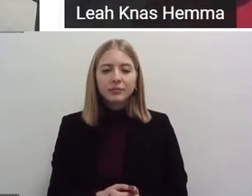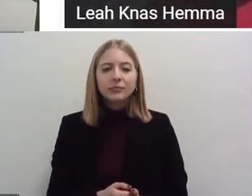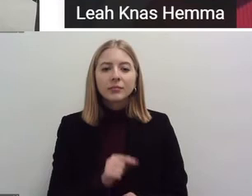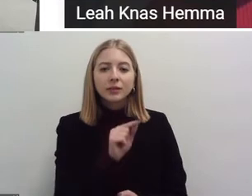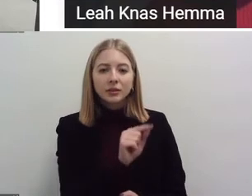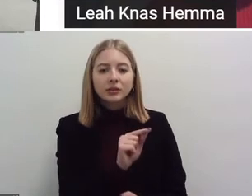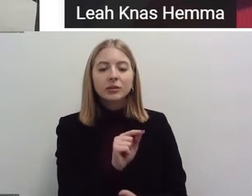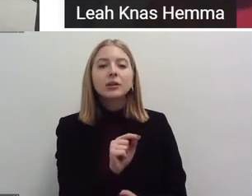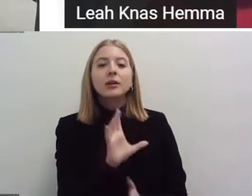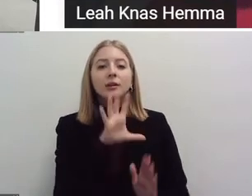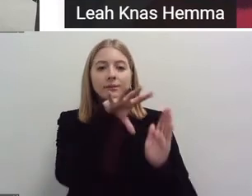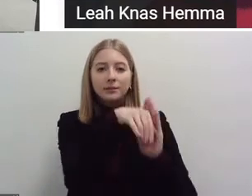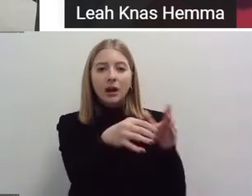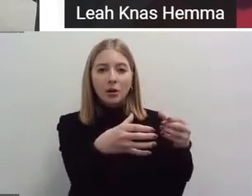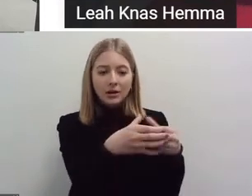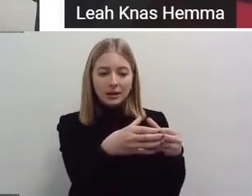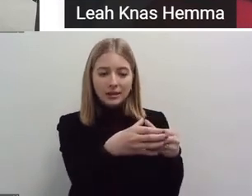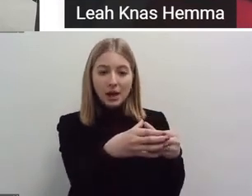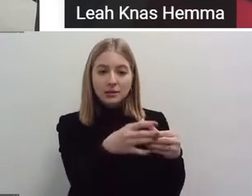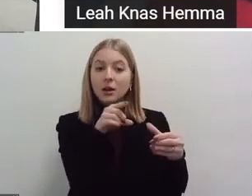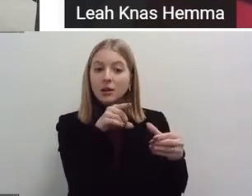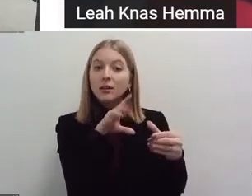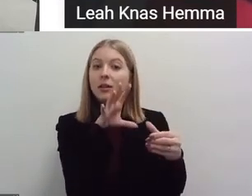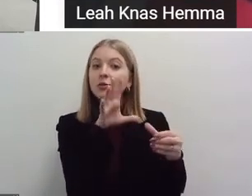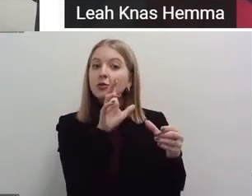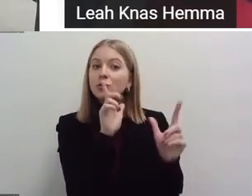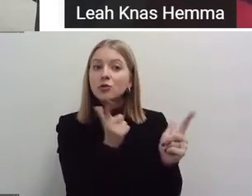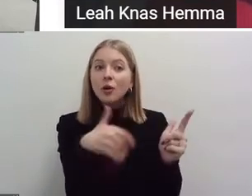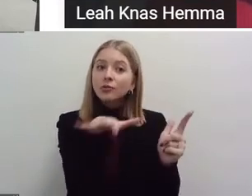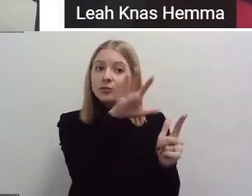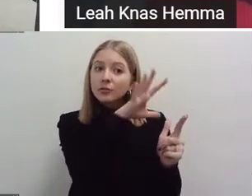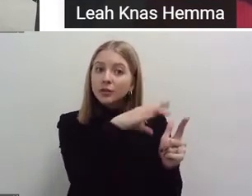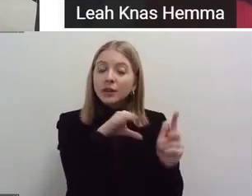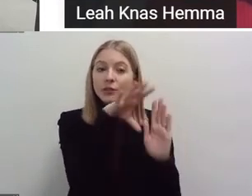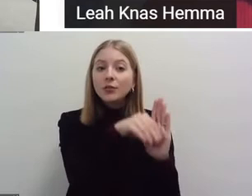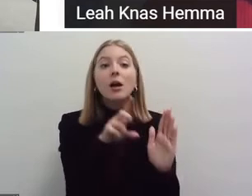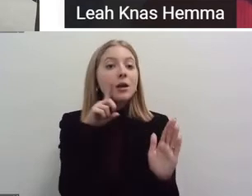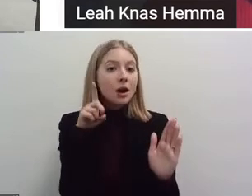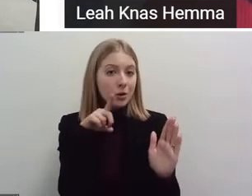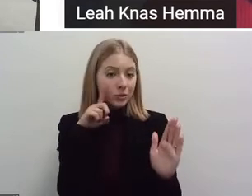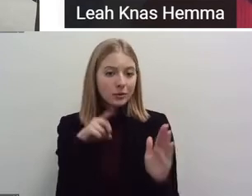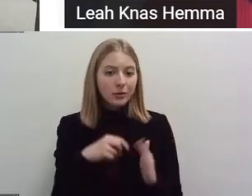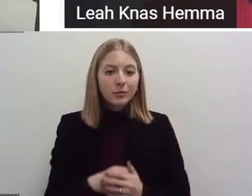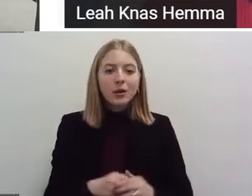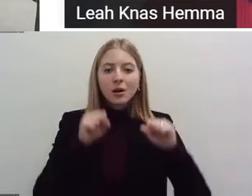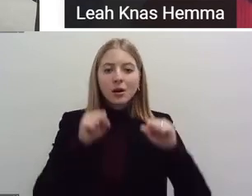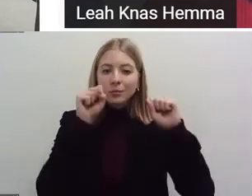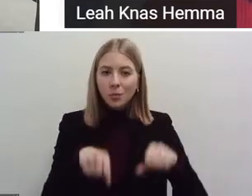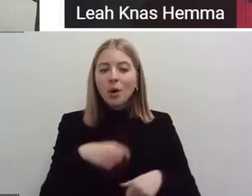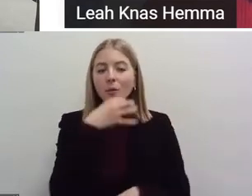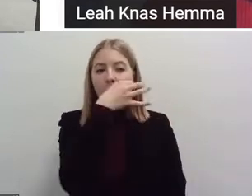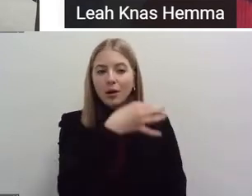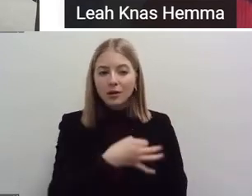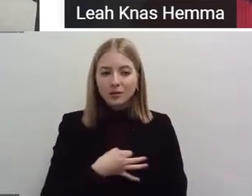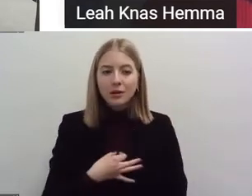of foster care or alternative care, can you tell me that motto of the organization, stop fixing us, start loving